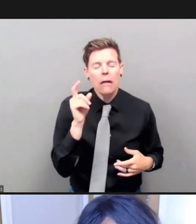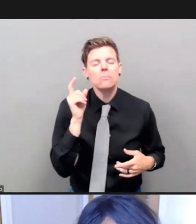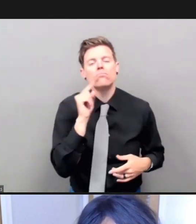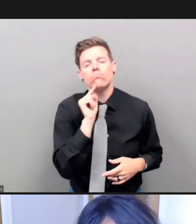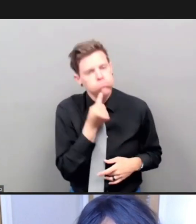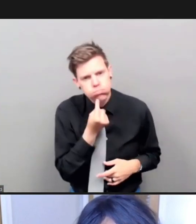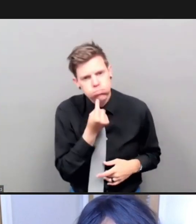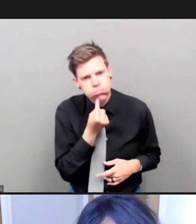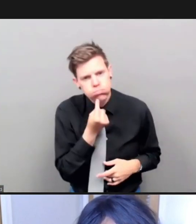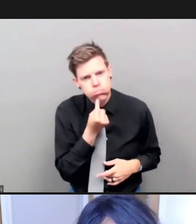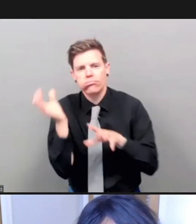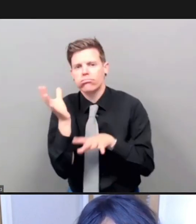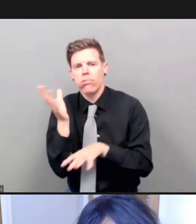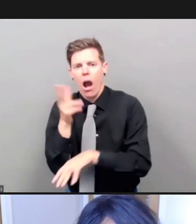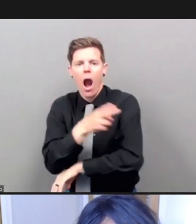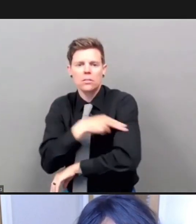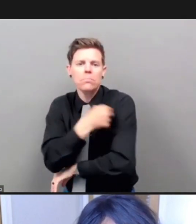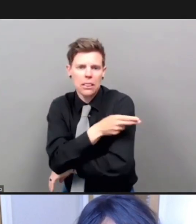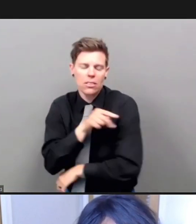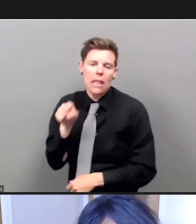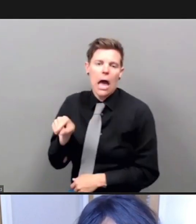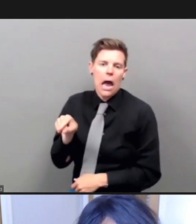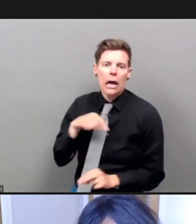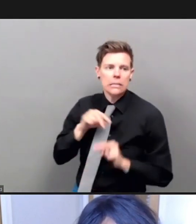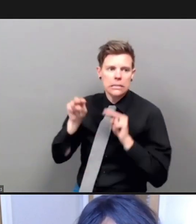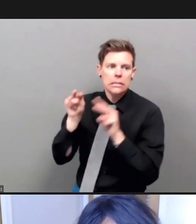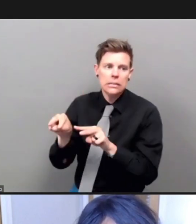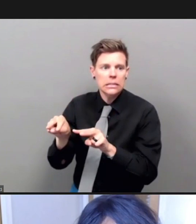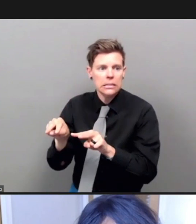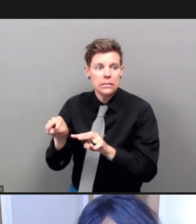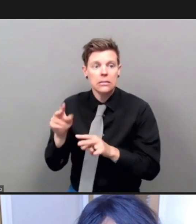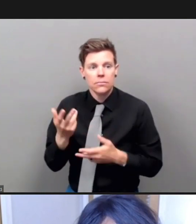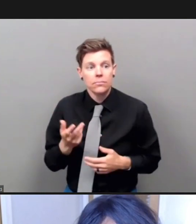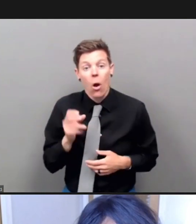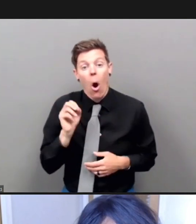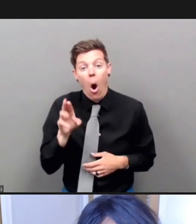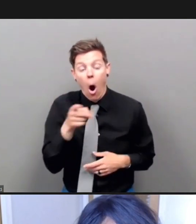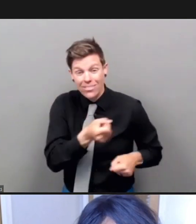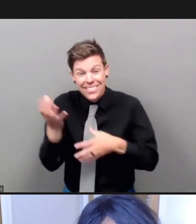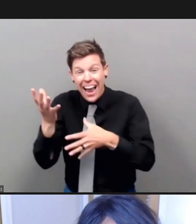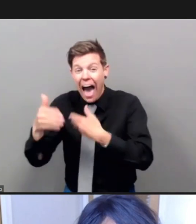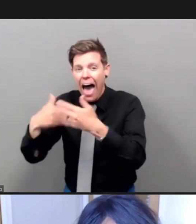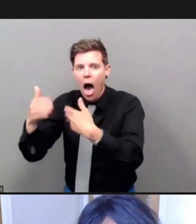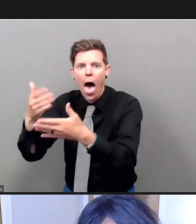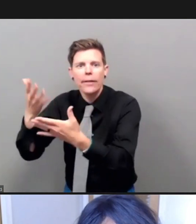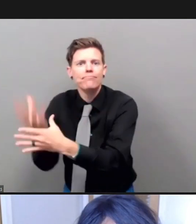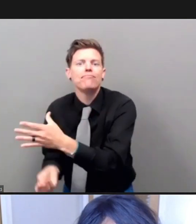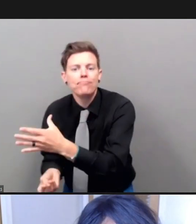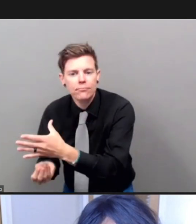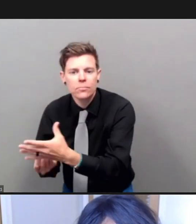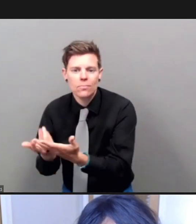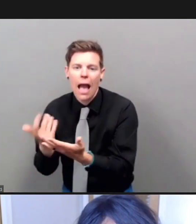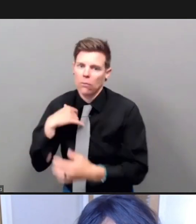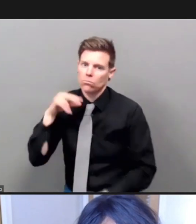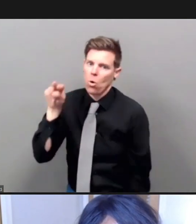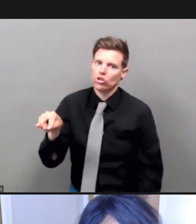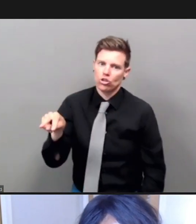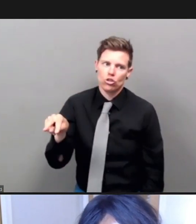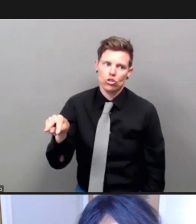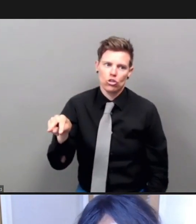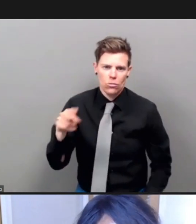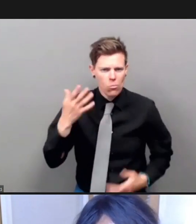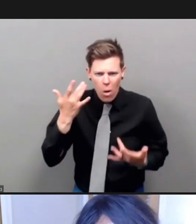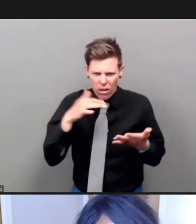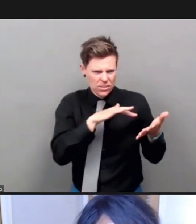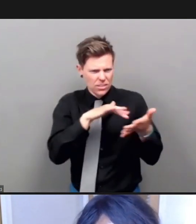or even ultimately die. And the reason that is we want to study those cases